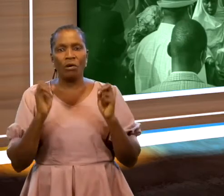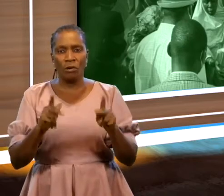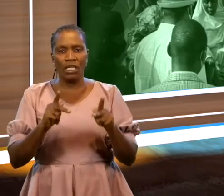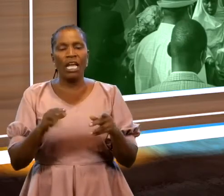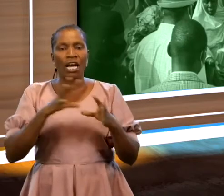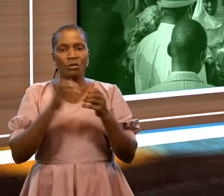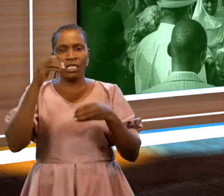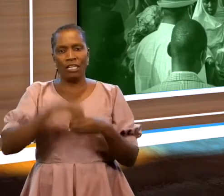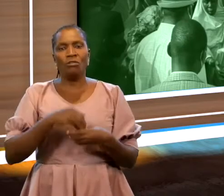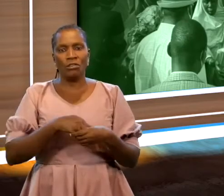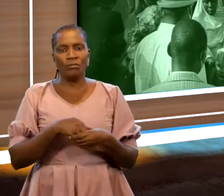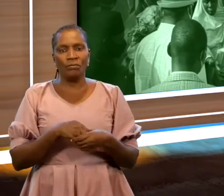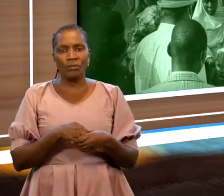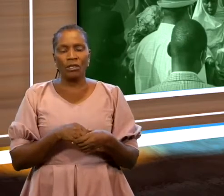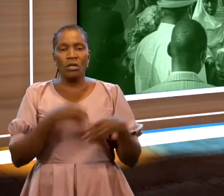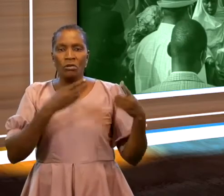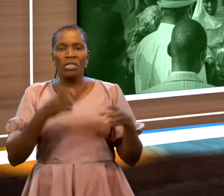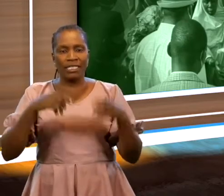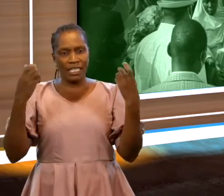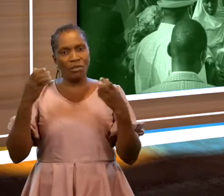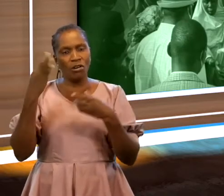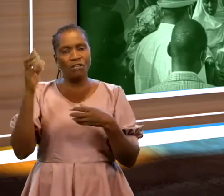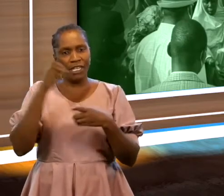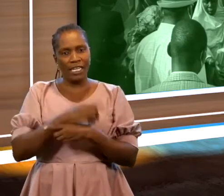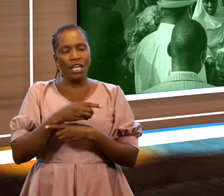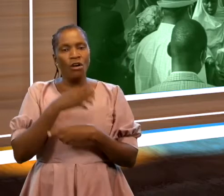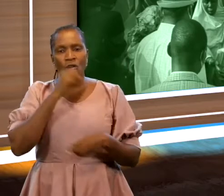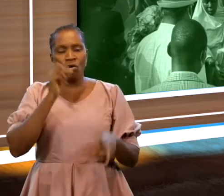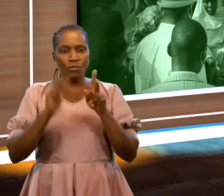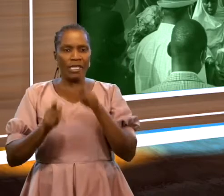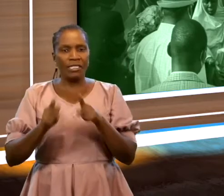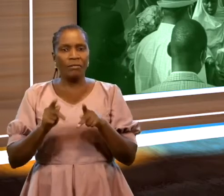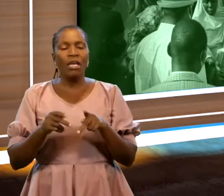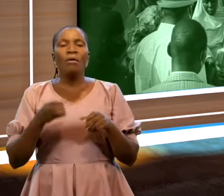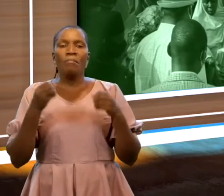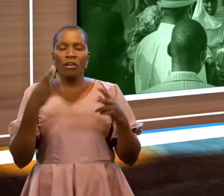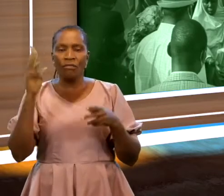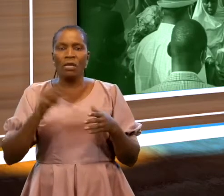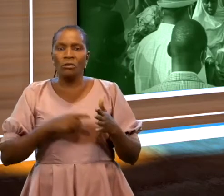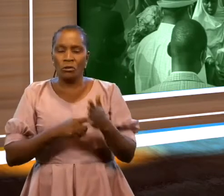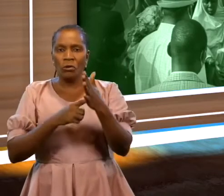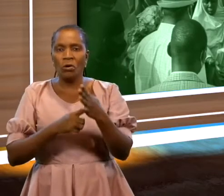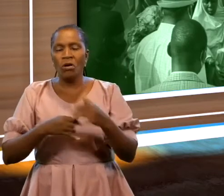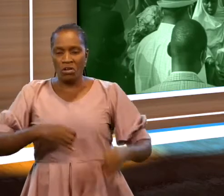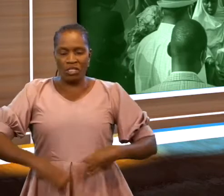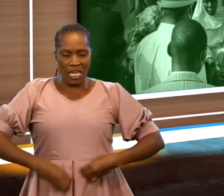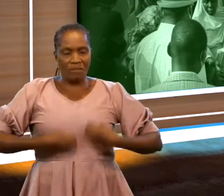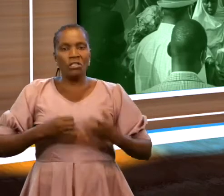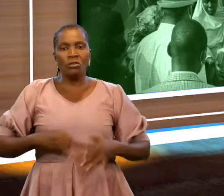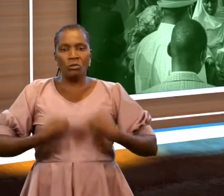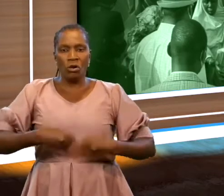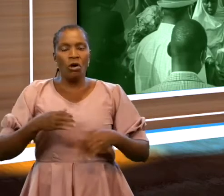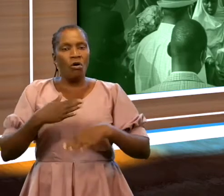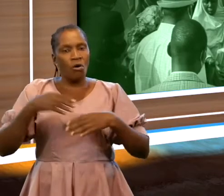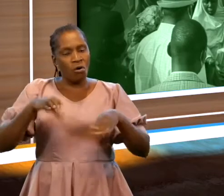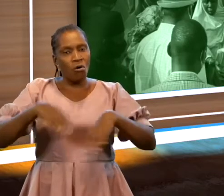chance at social inclusion. During the celebration of the National Day for Older Persons, we chatted with some of them and they expressed their